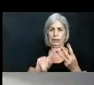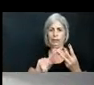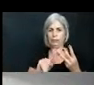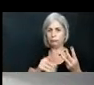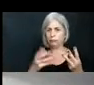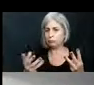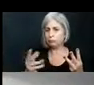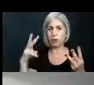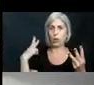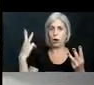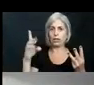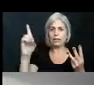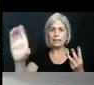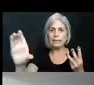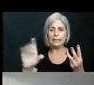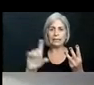Washington, D.C.